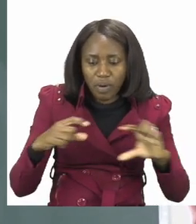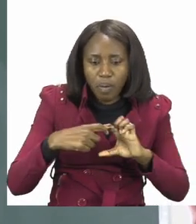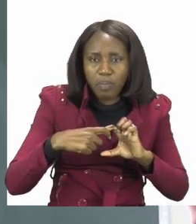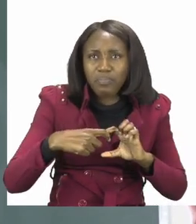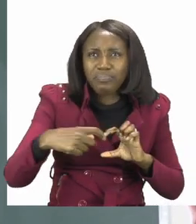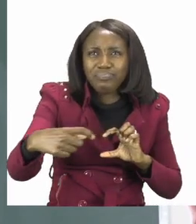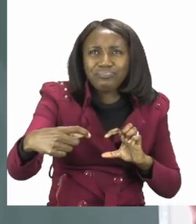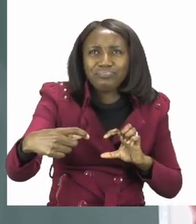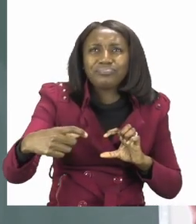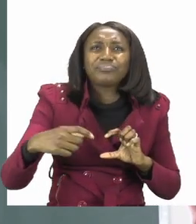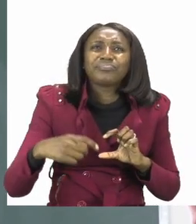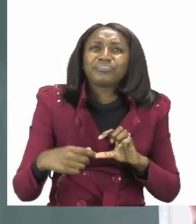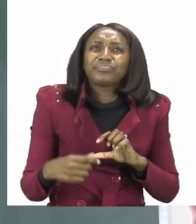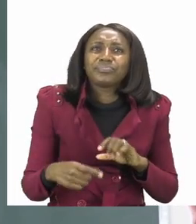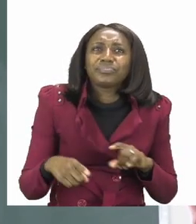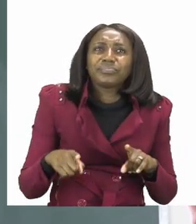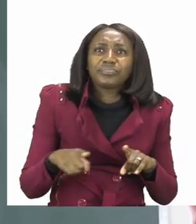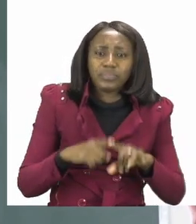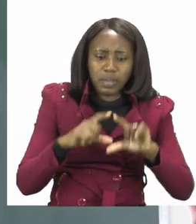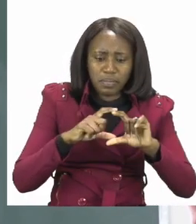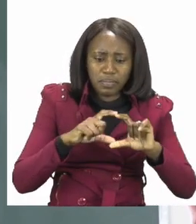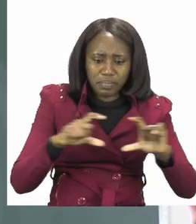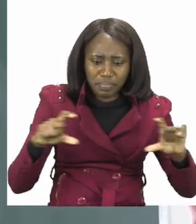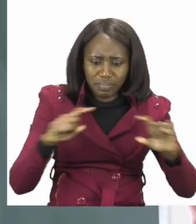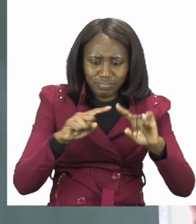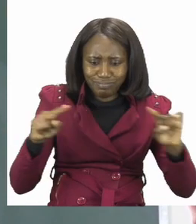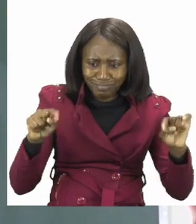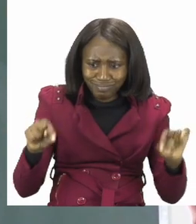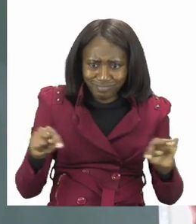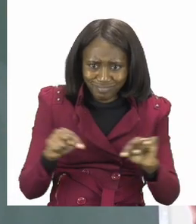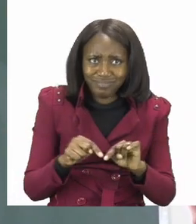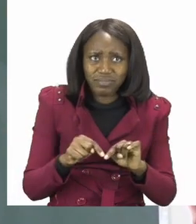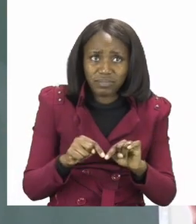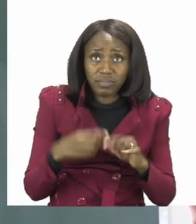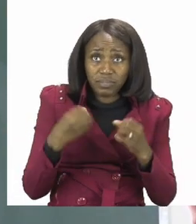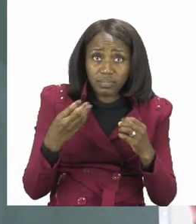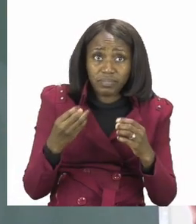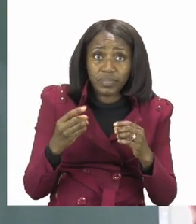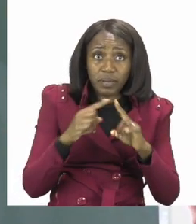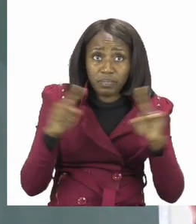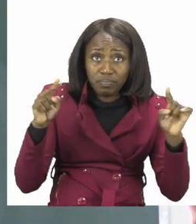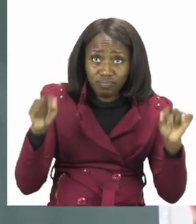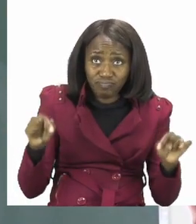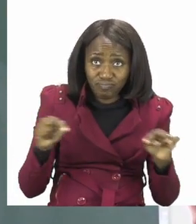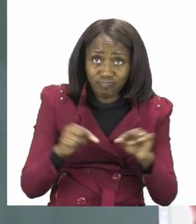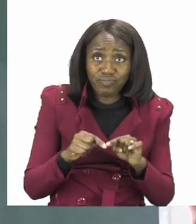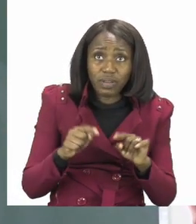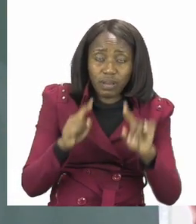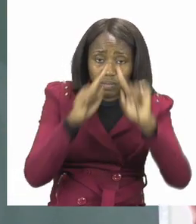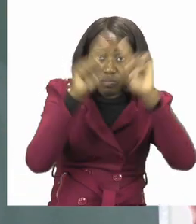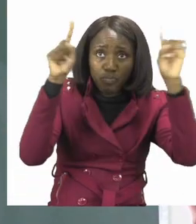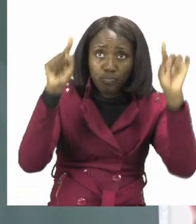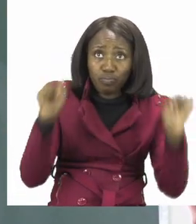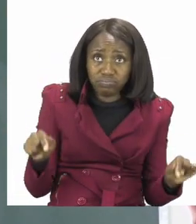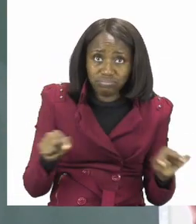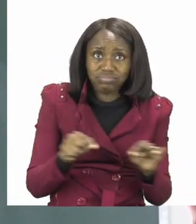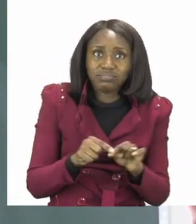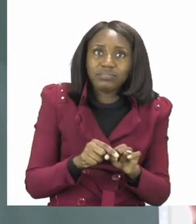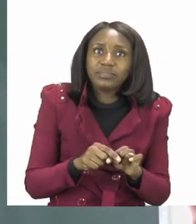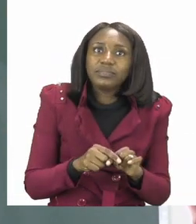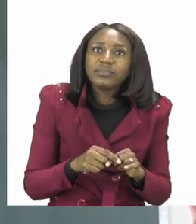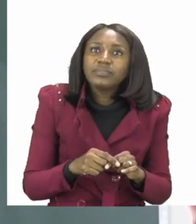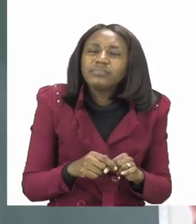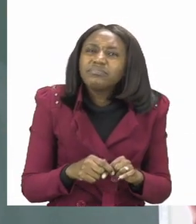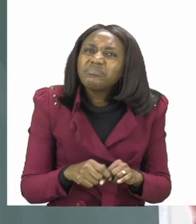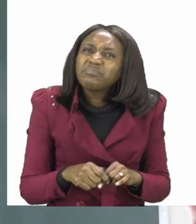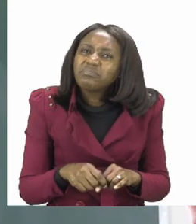rectangular prism. Now, a rectangular prism is made up of squares and rectangles. So, when